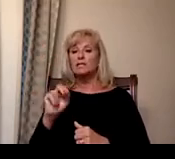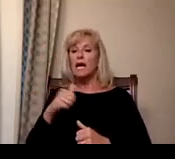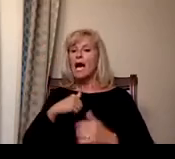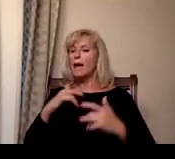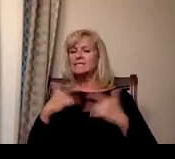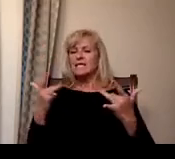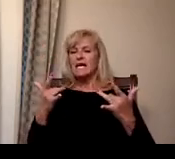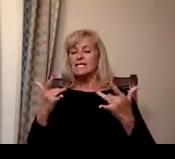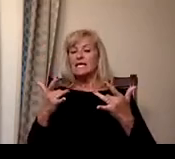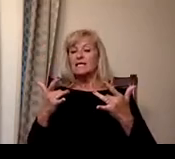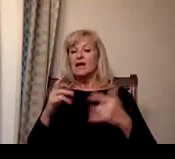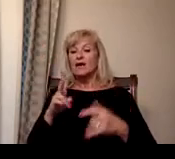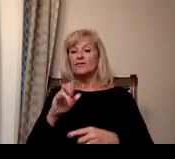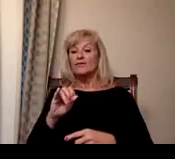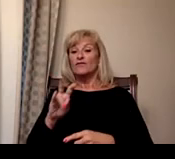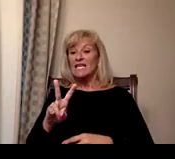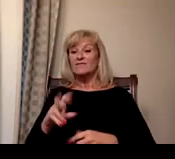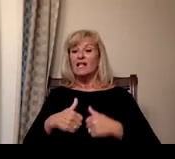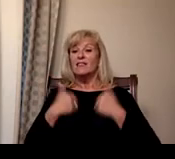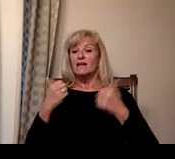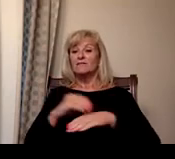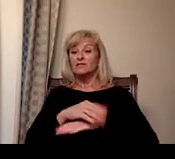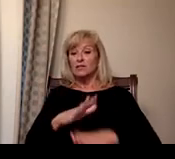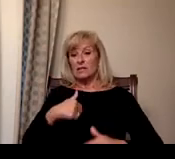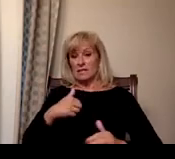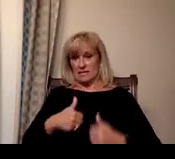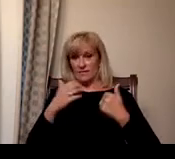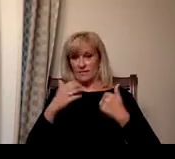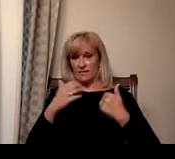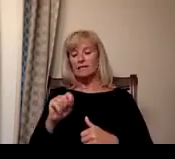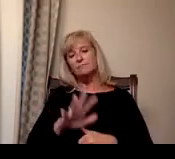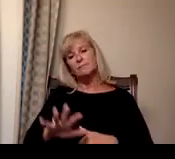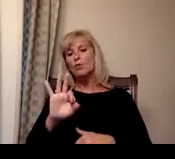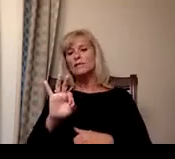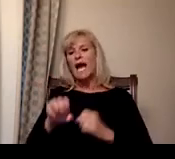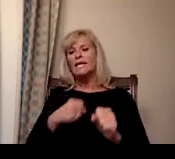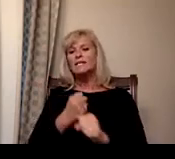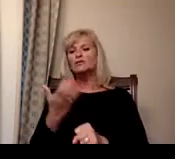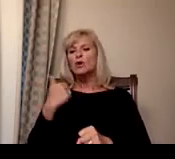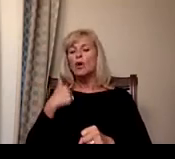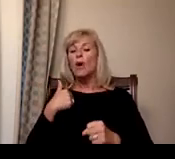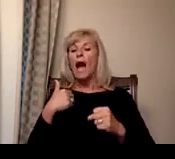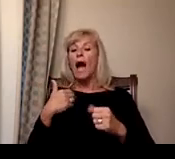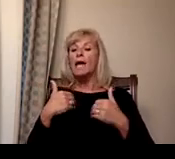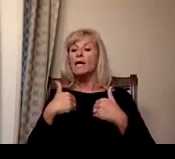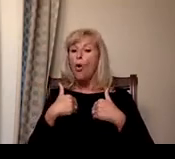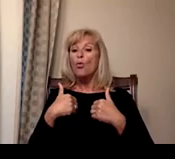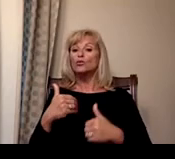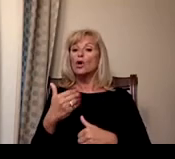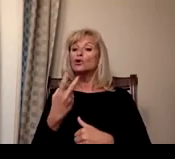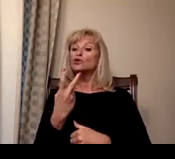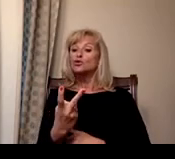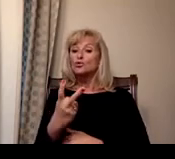excited ViiV life consultant from Connecticut. About 9 years ago, I owned 2 yoga studios